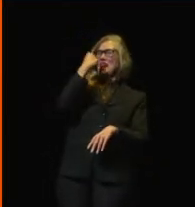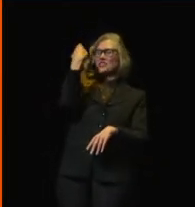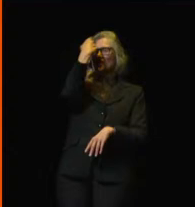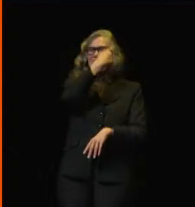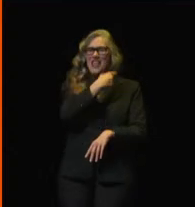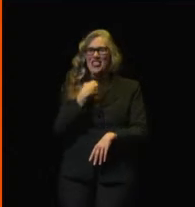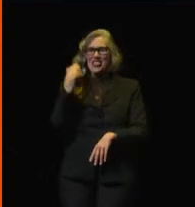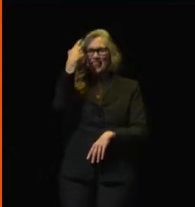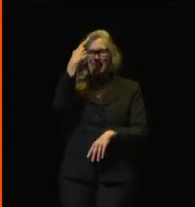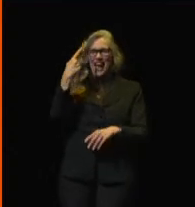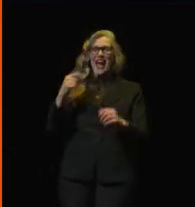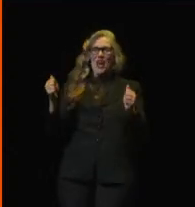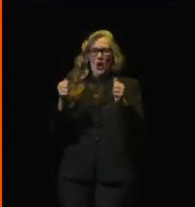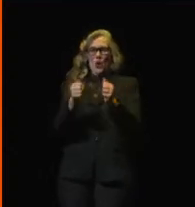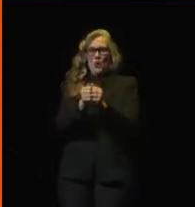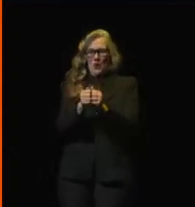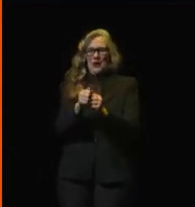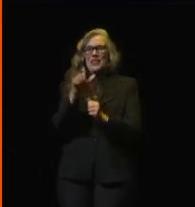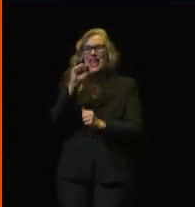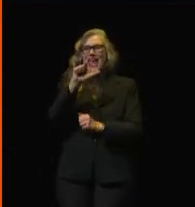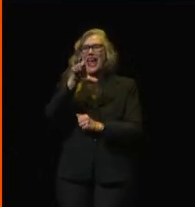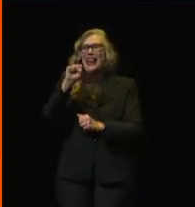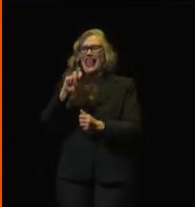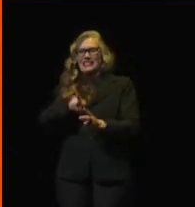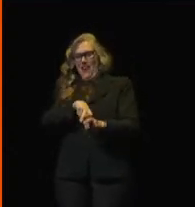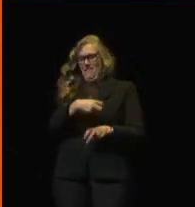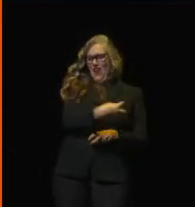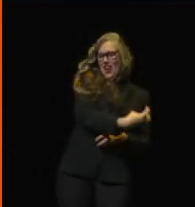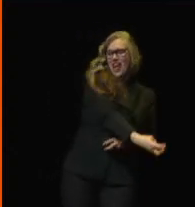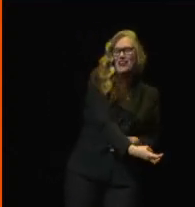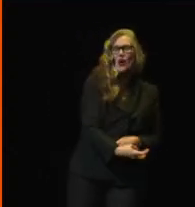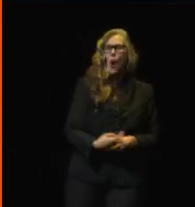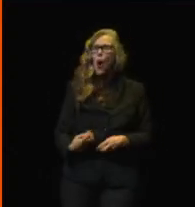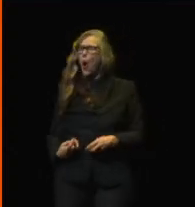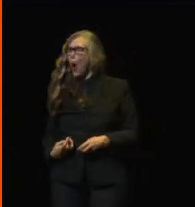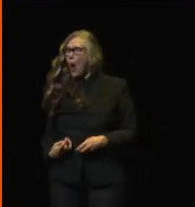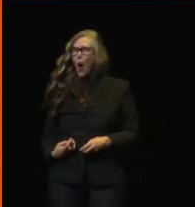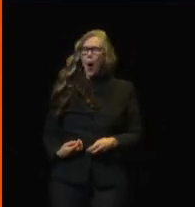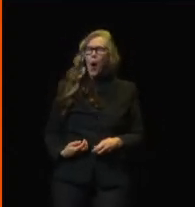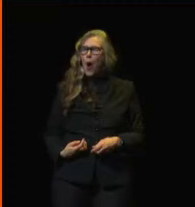out of his wheelchair, because the publicity will be fantastic."